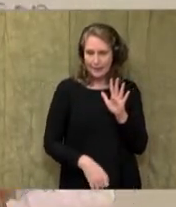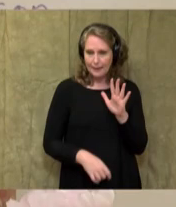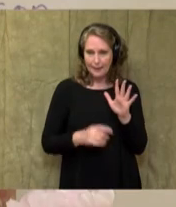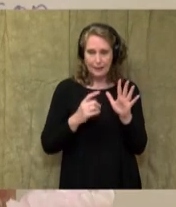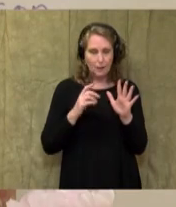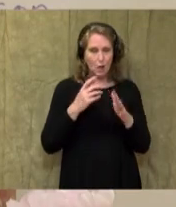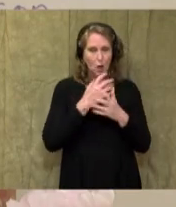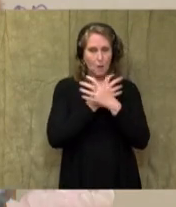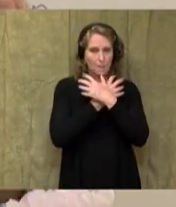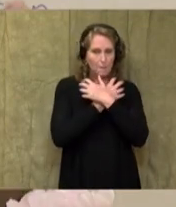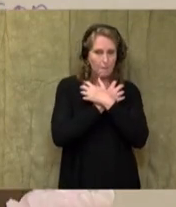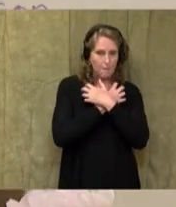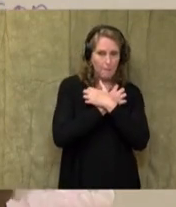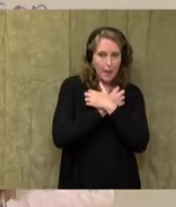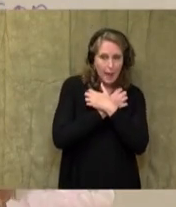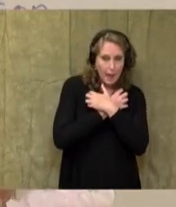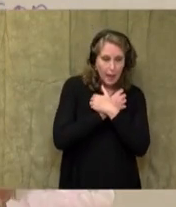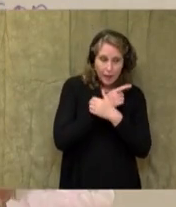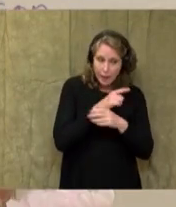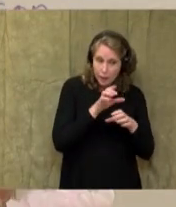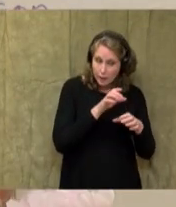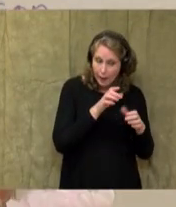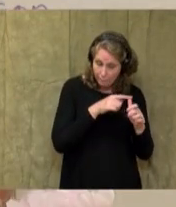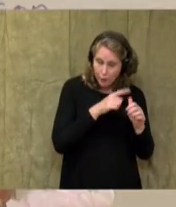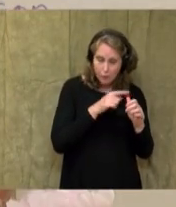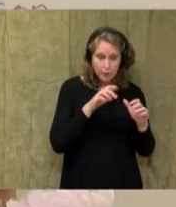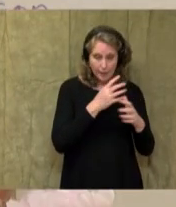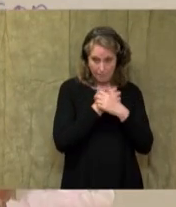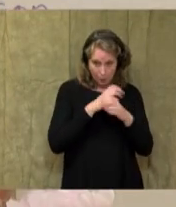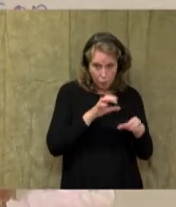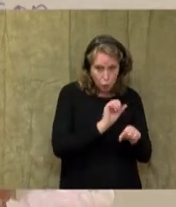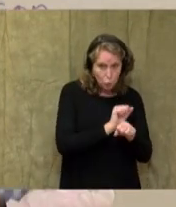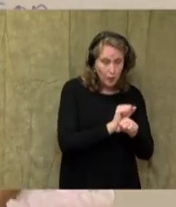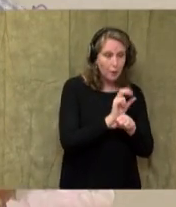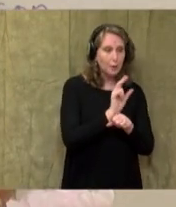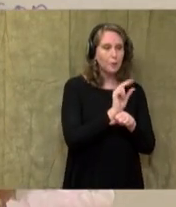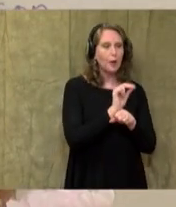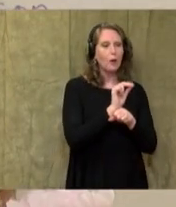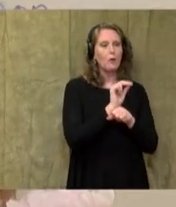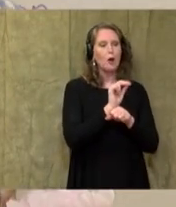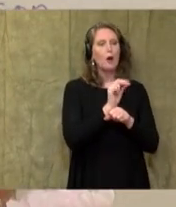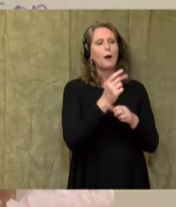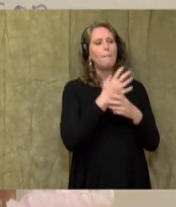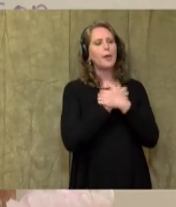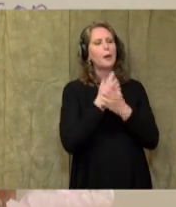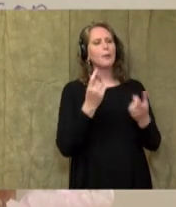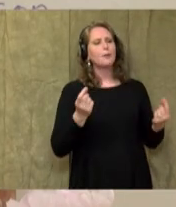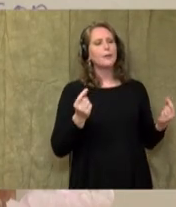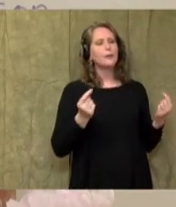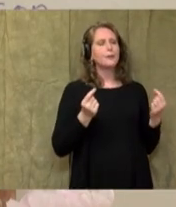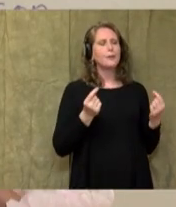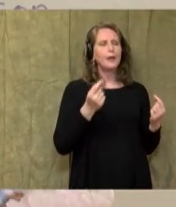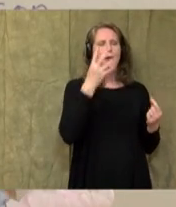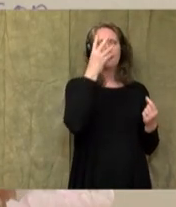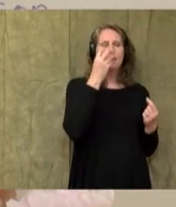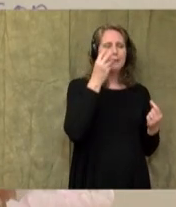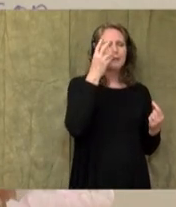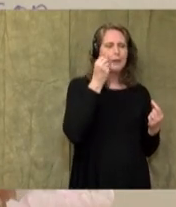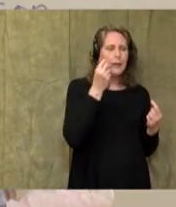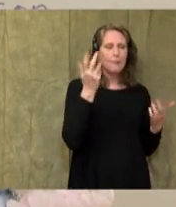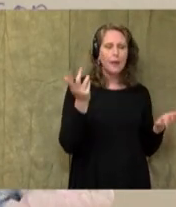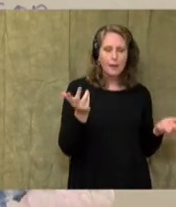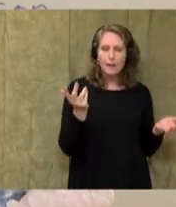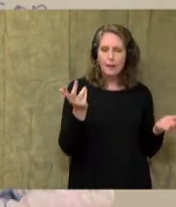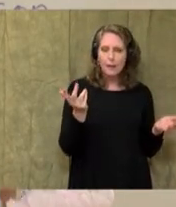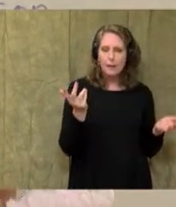fact that Bear, you know, did he do the work at first? No, what was he doing? Snoozing in the